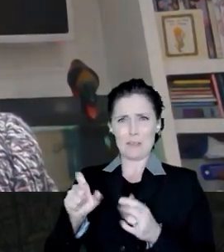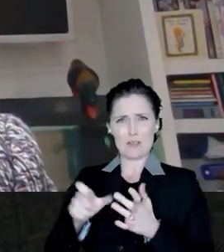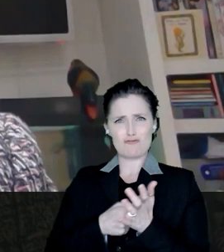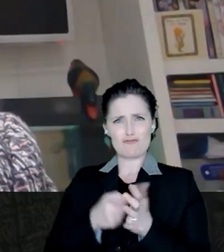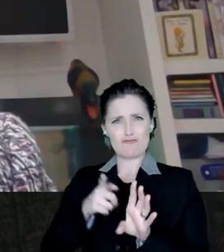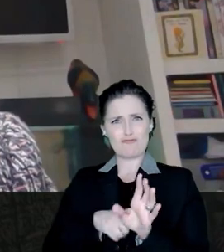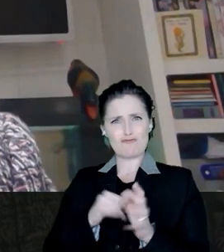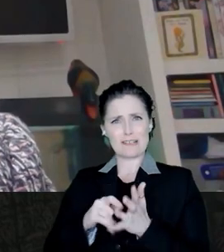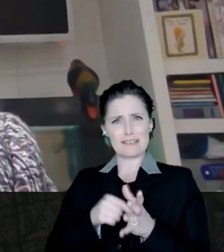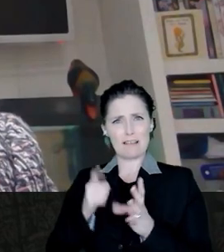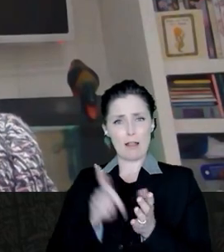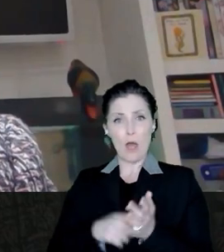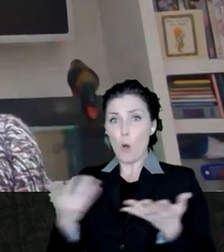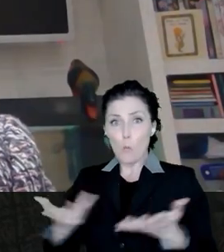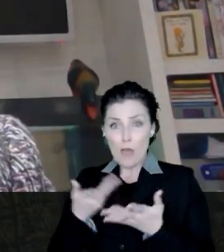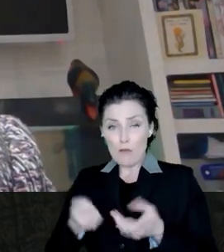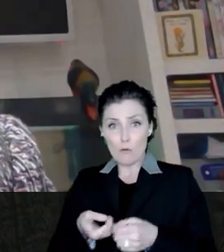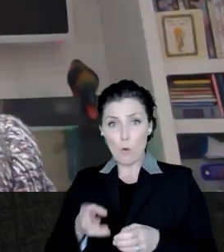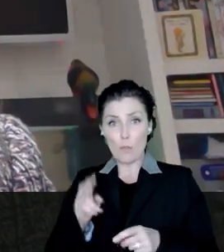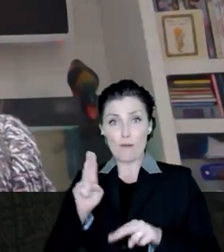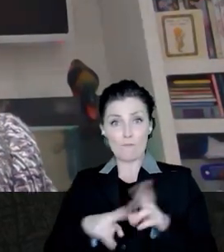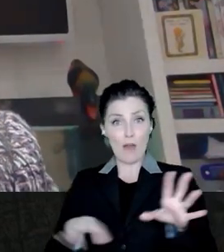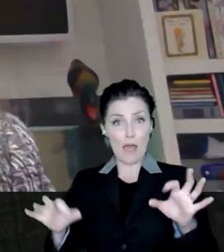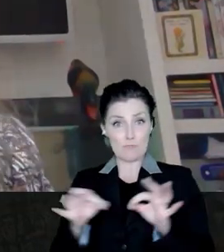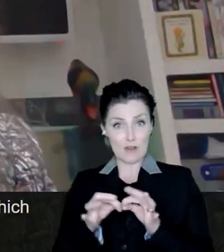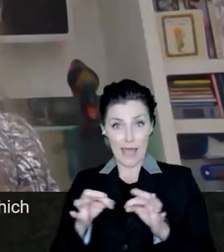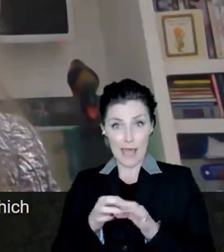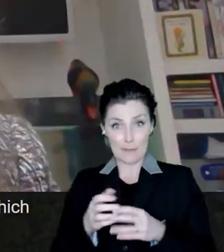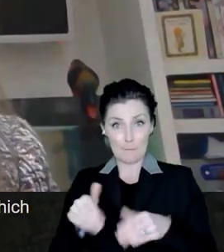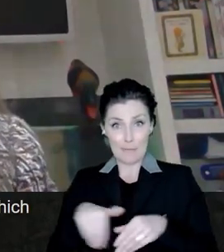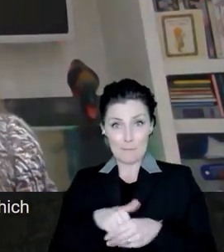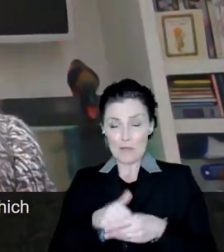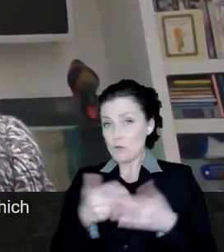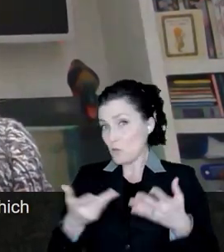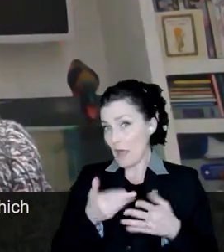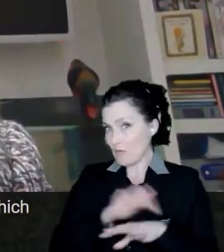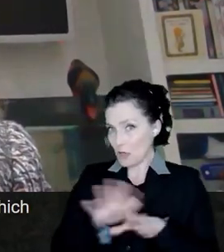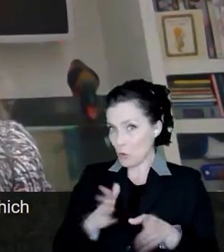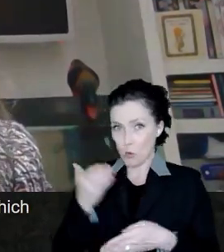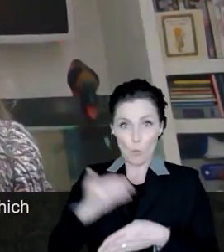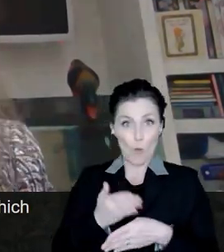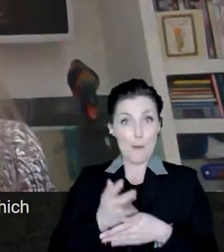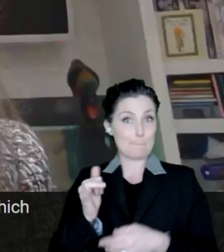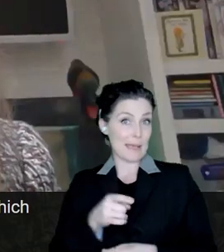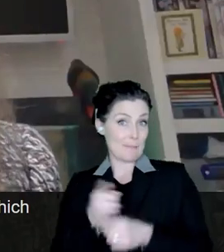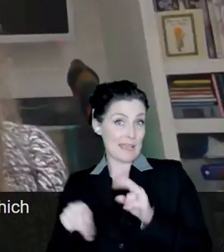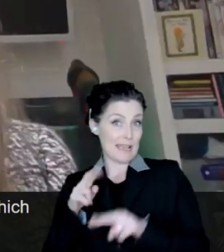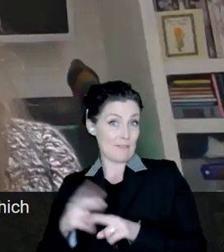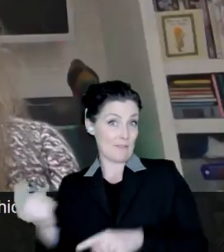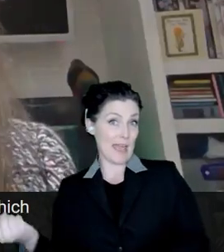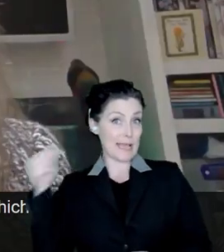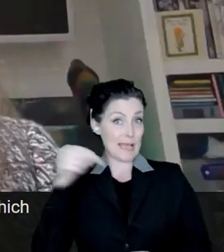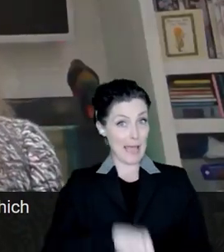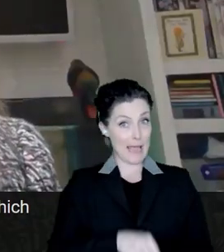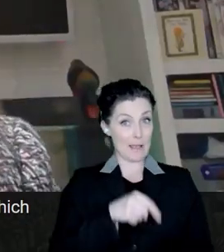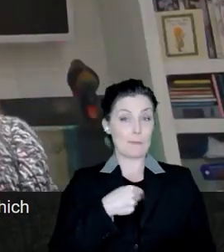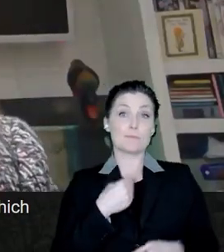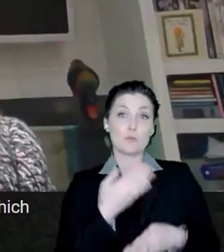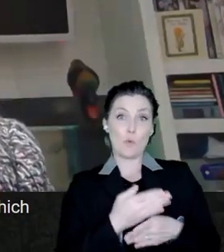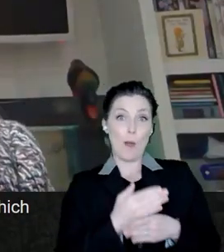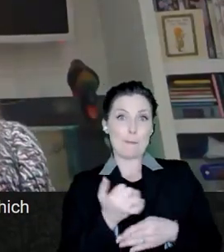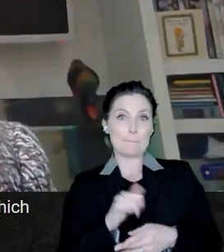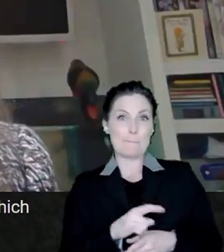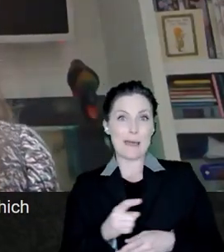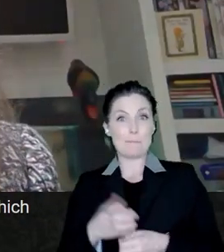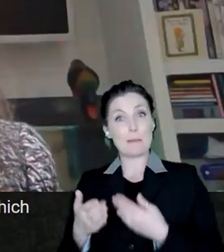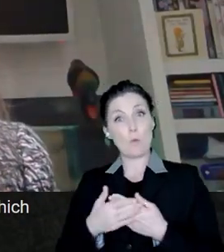control? Where are they? Because they're not at work. Perhaps if they came into work, then more of the cafes would be serviced in the